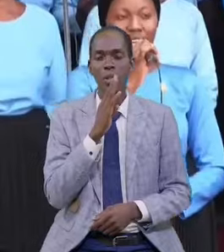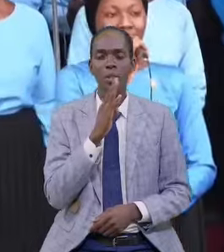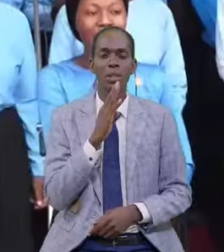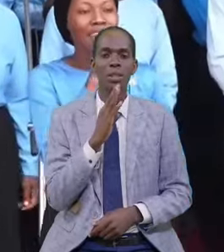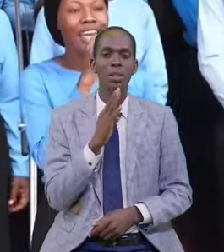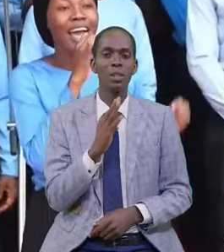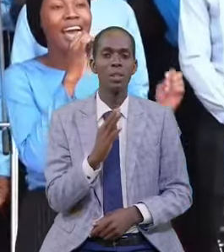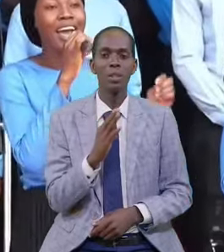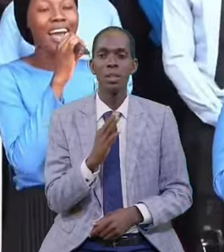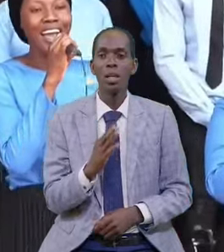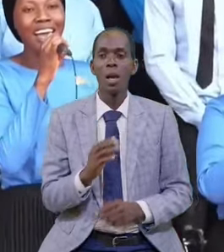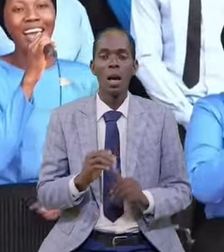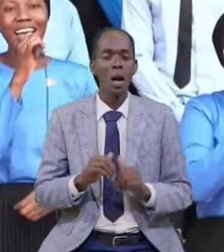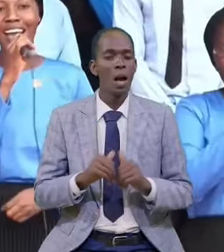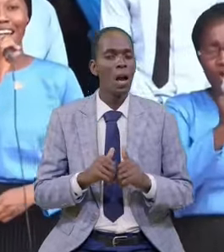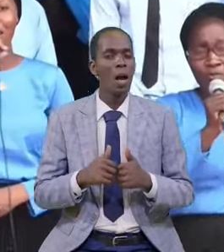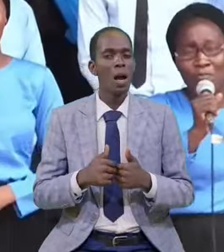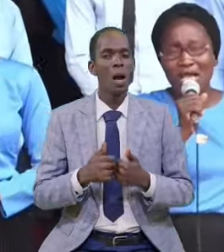we singing